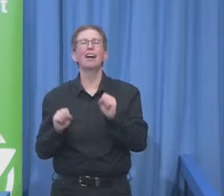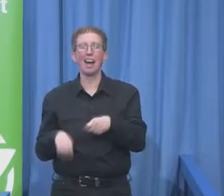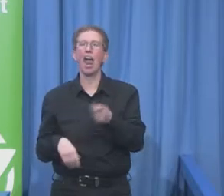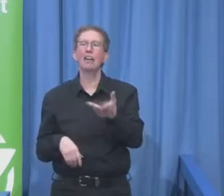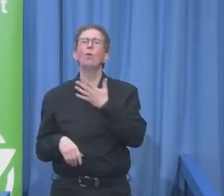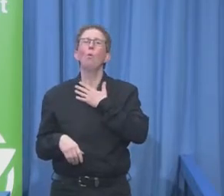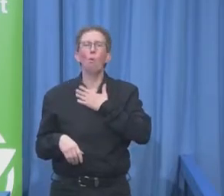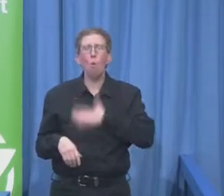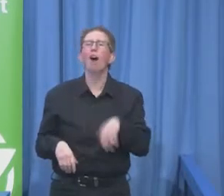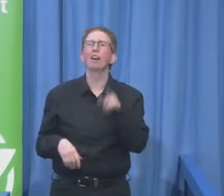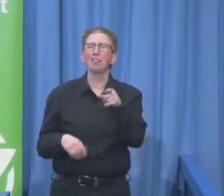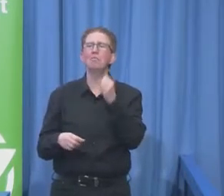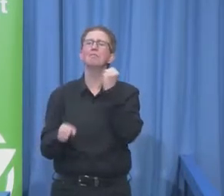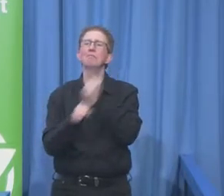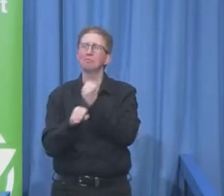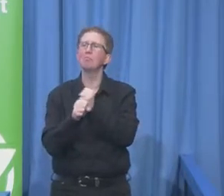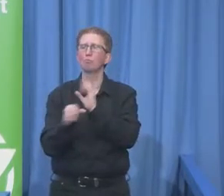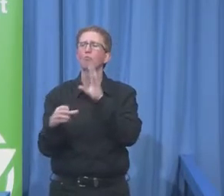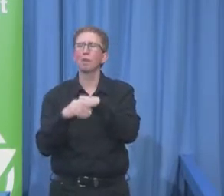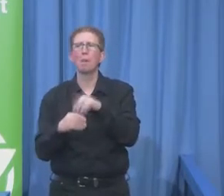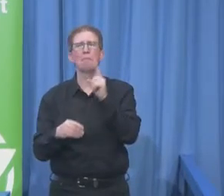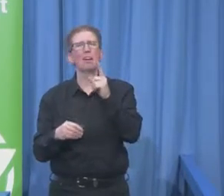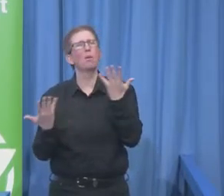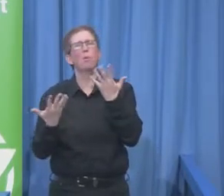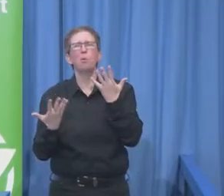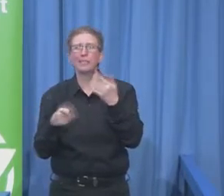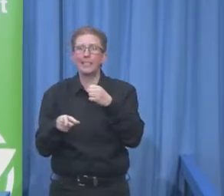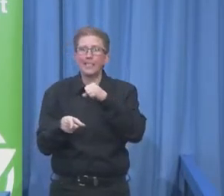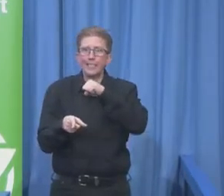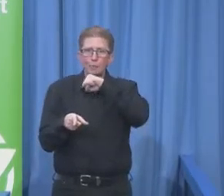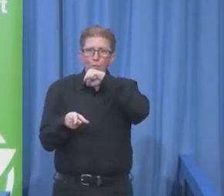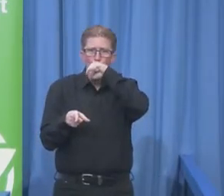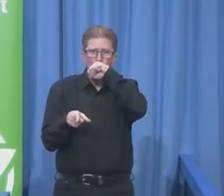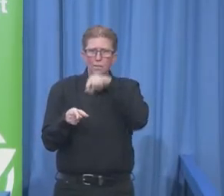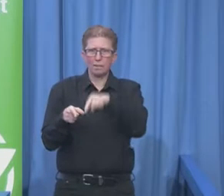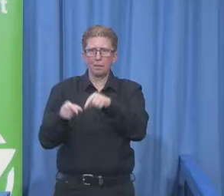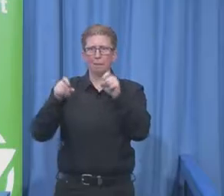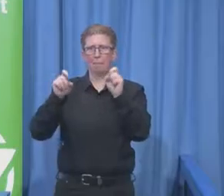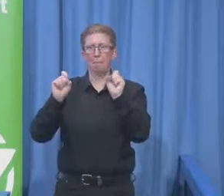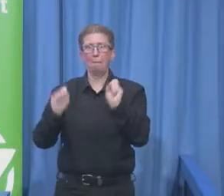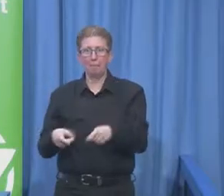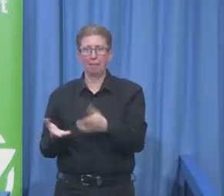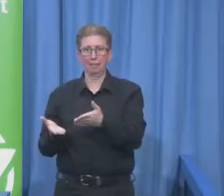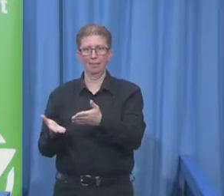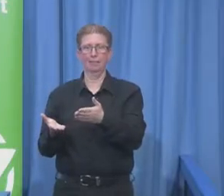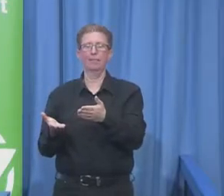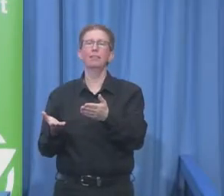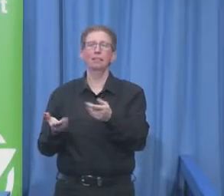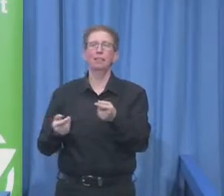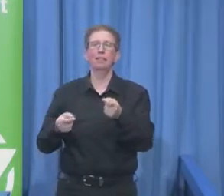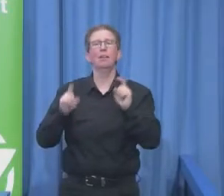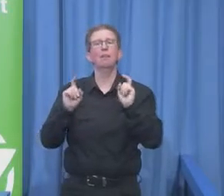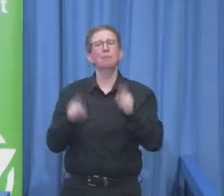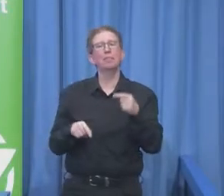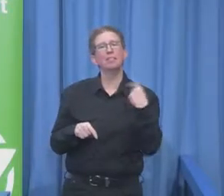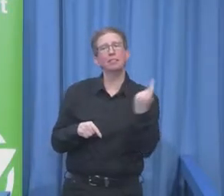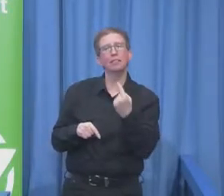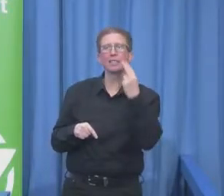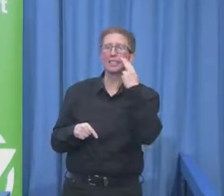for people with high degrees, but actually we look for people who what I call